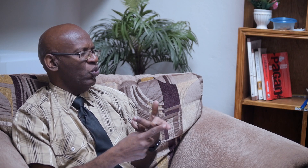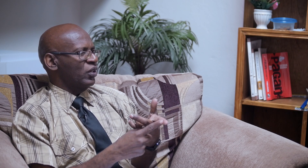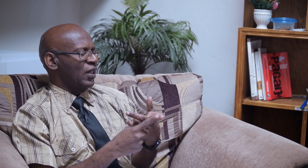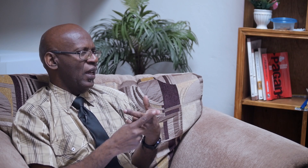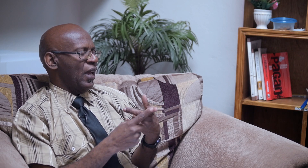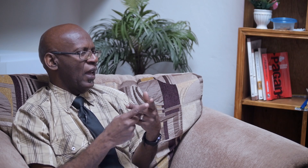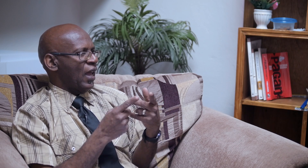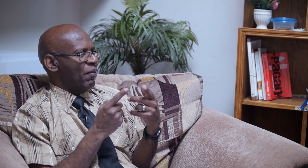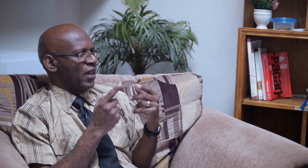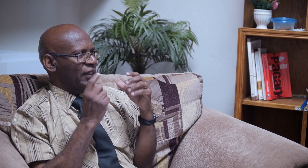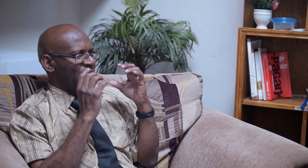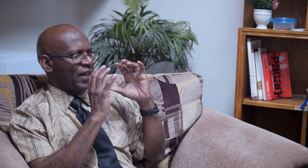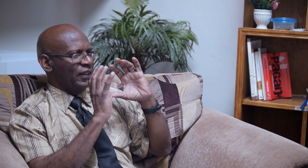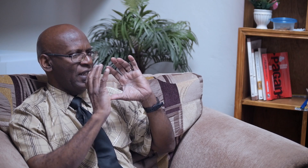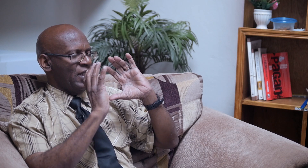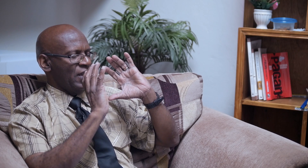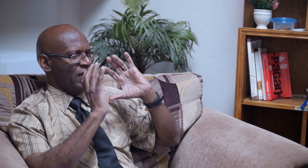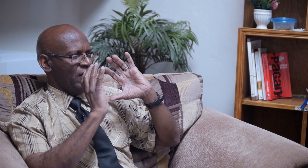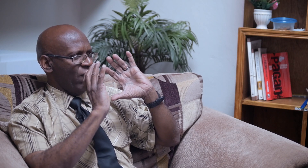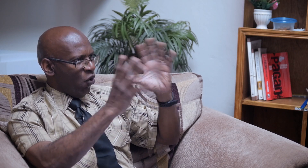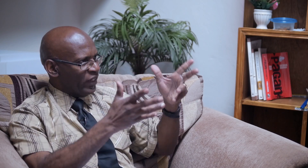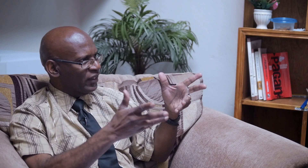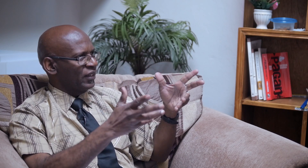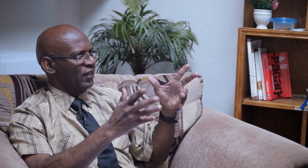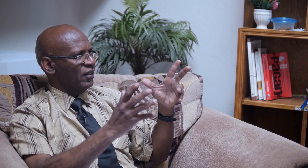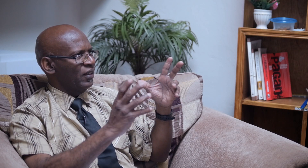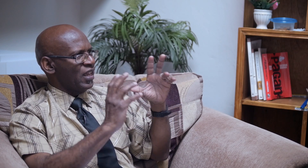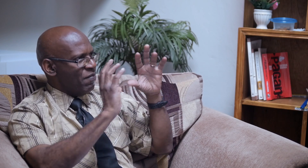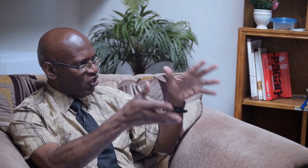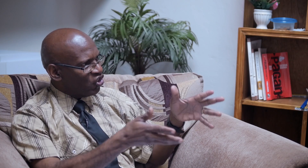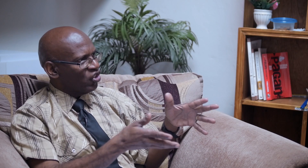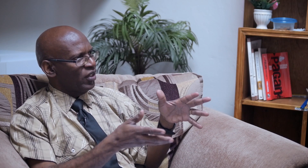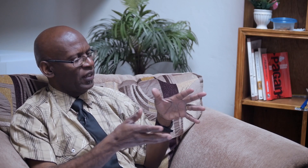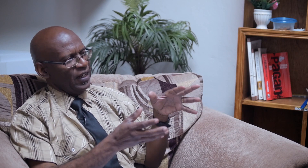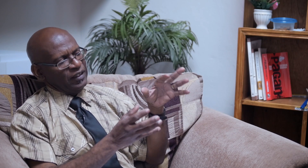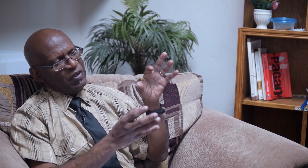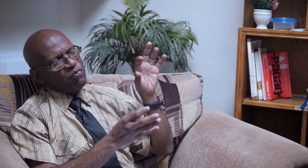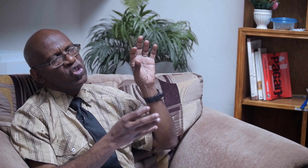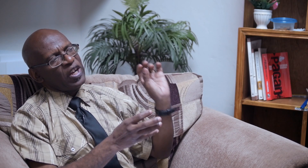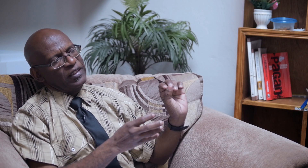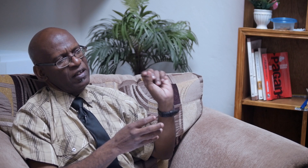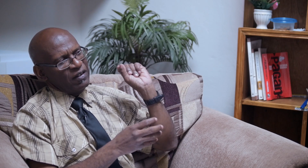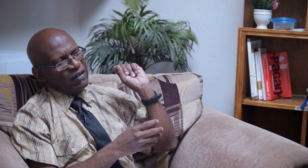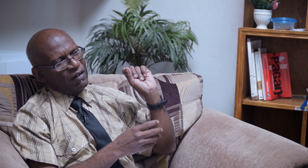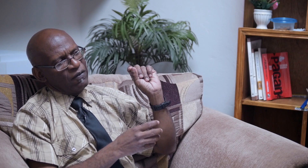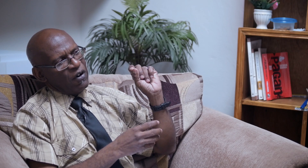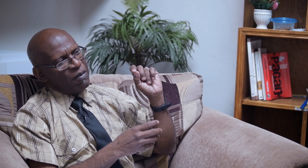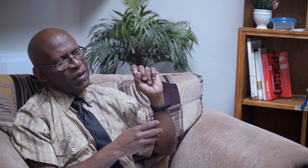alligator shoes, because that is the voice, the image that's being